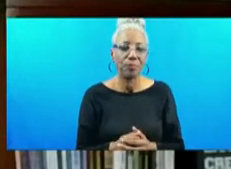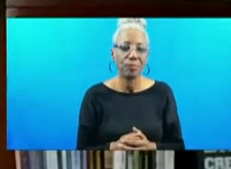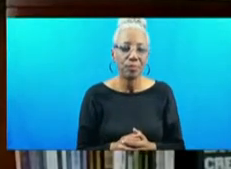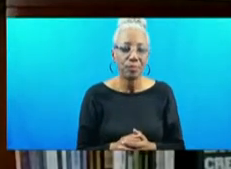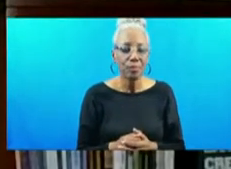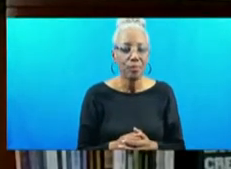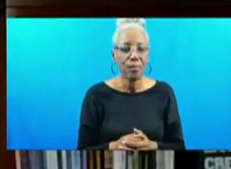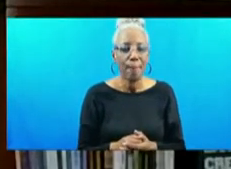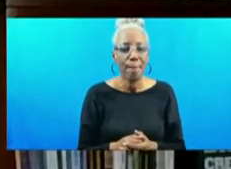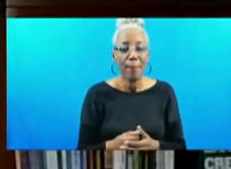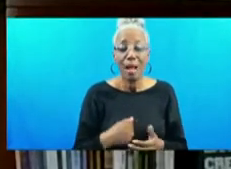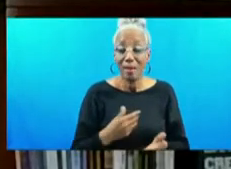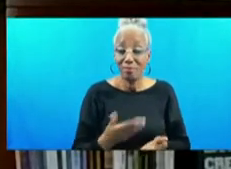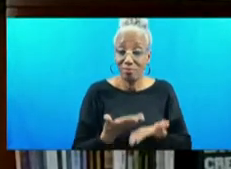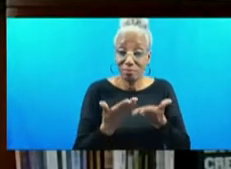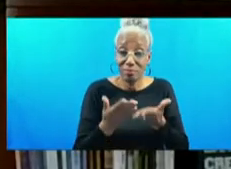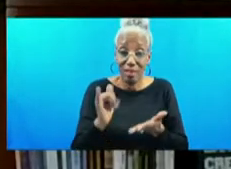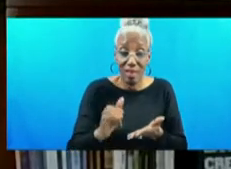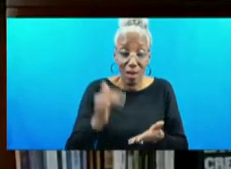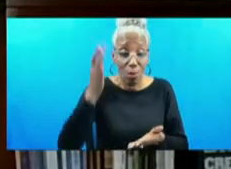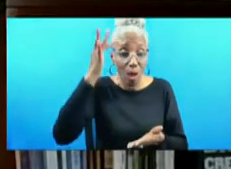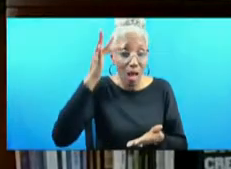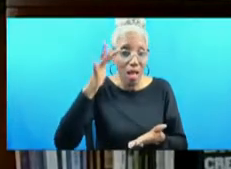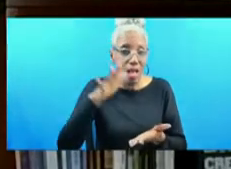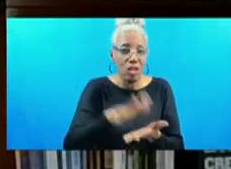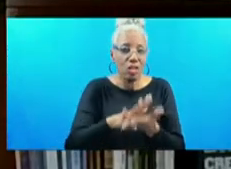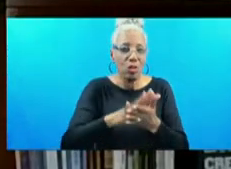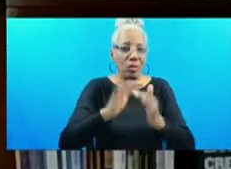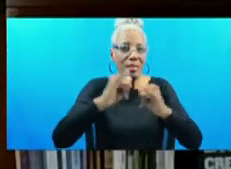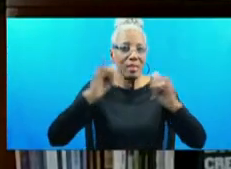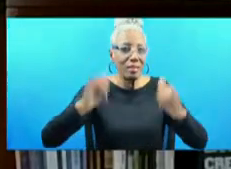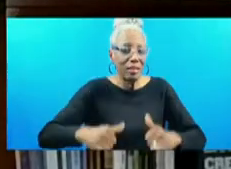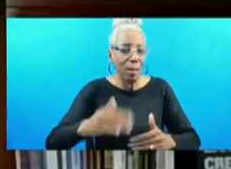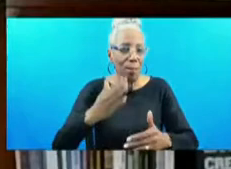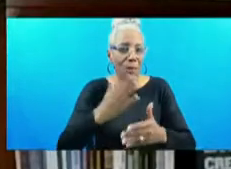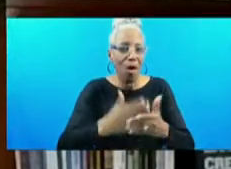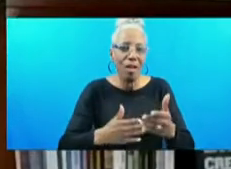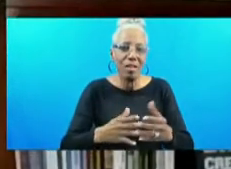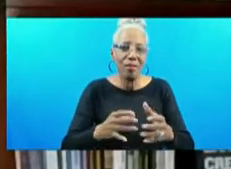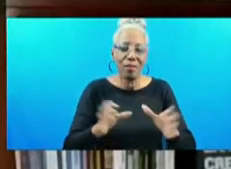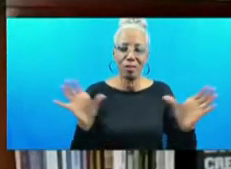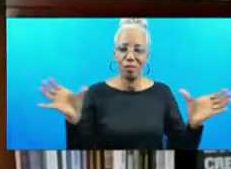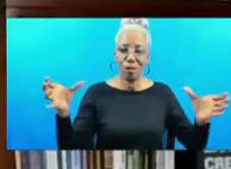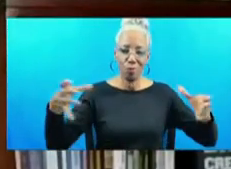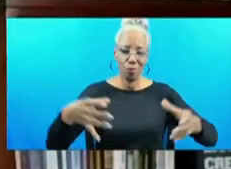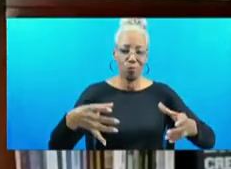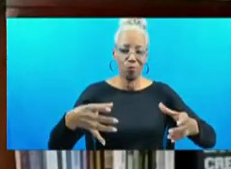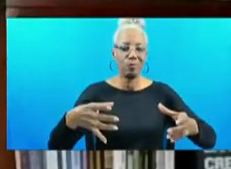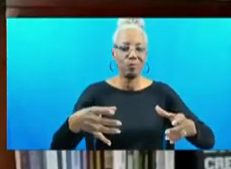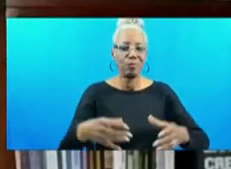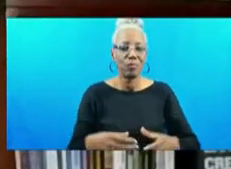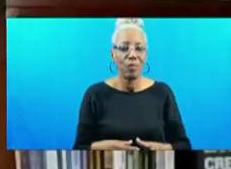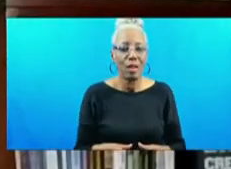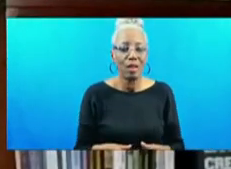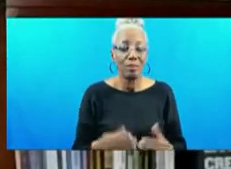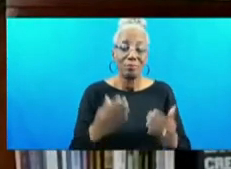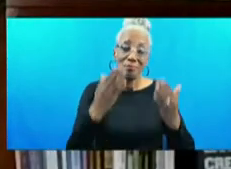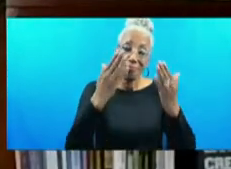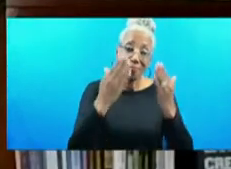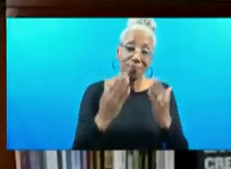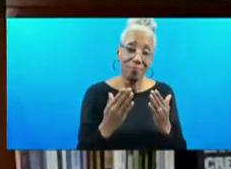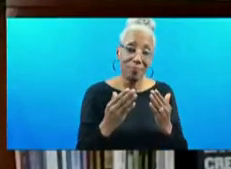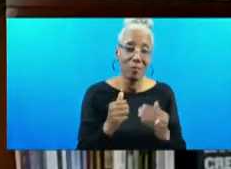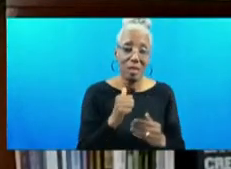part of a whole, and we have to think about how all of these pieces fit together. Unfortunately, we have not always done a good job